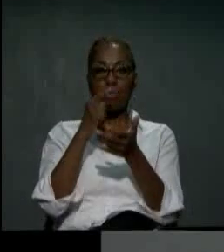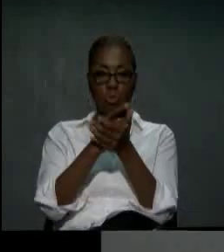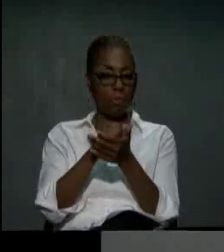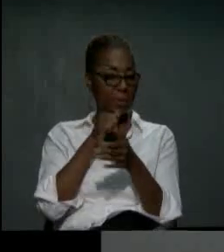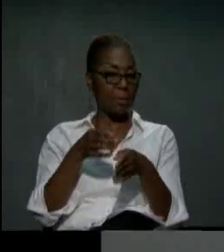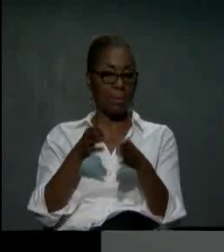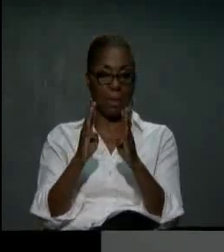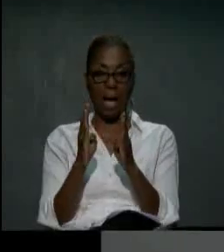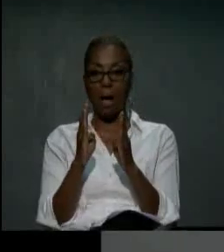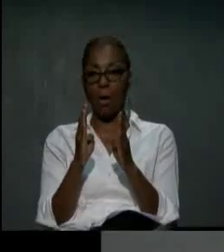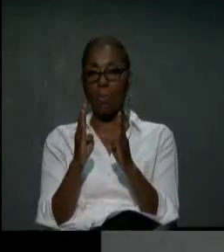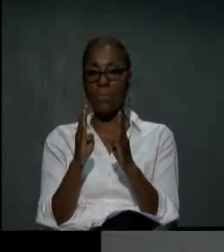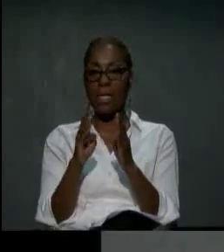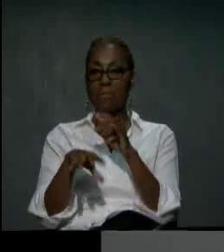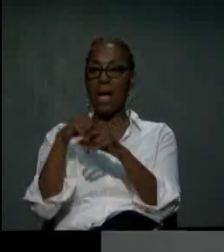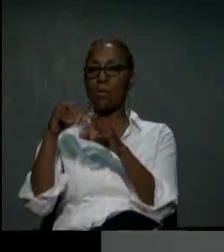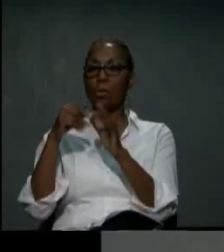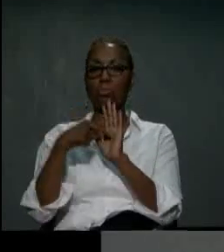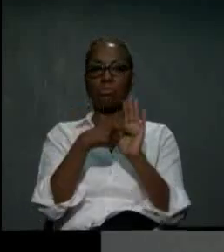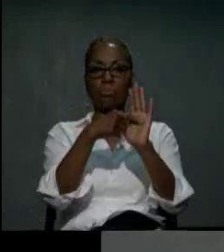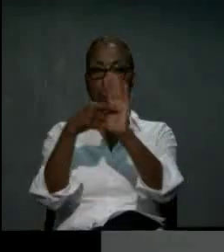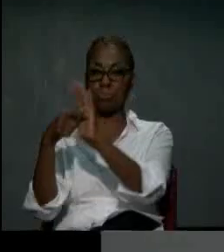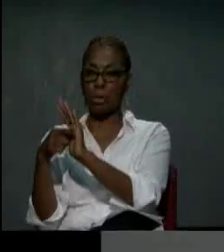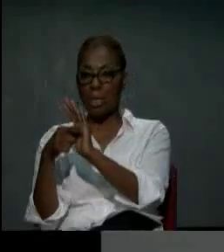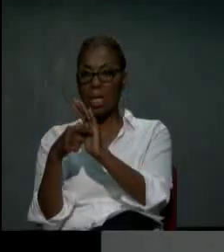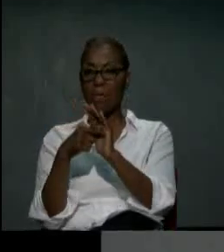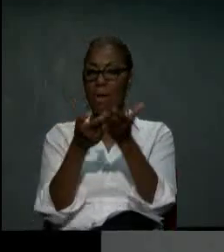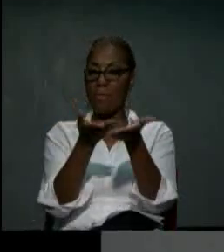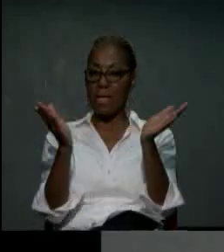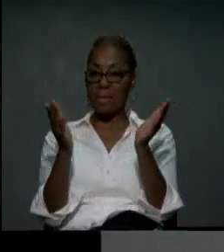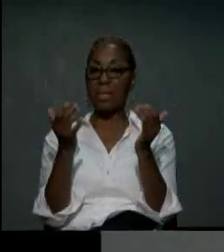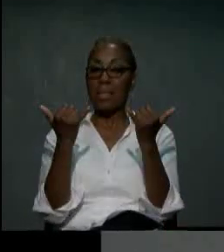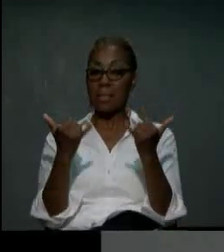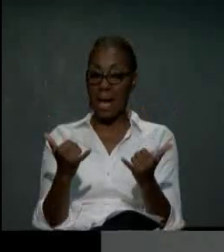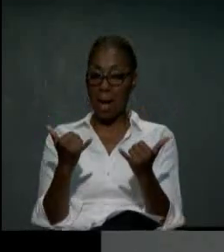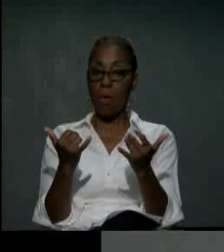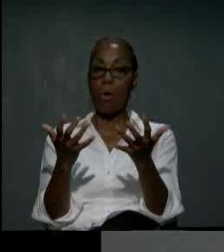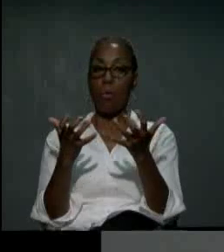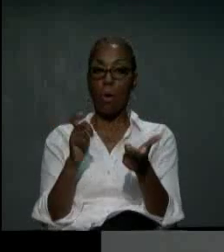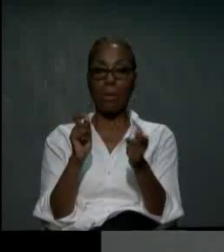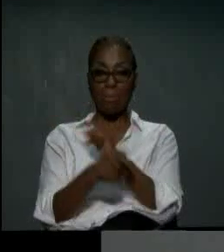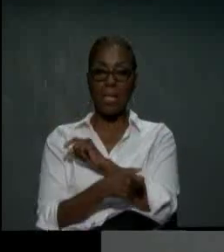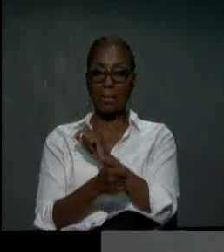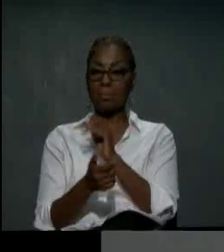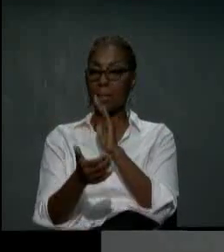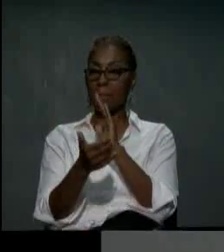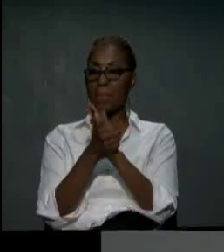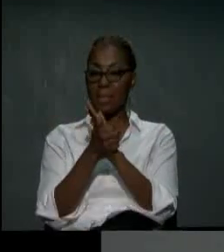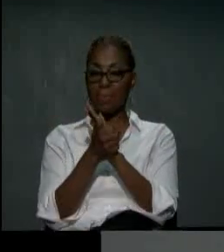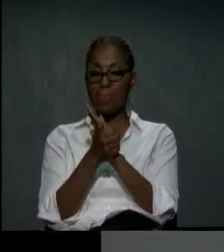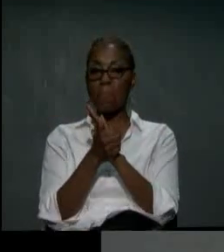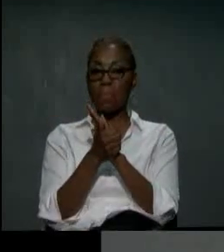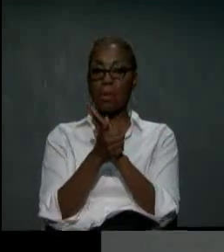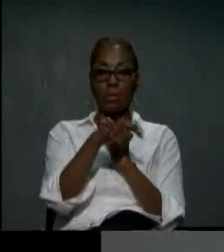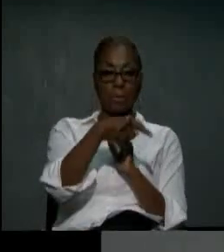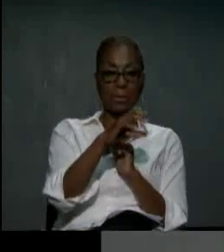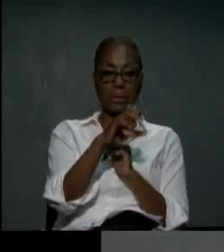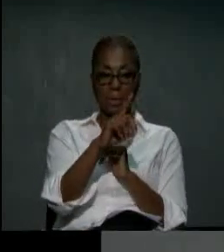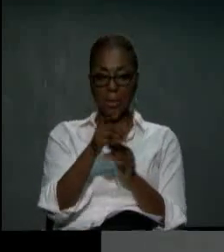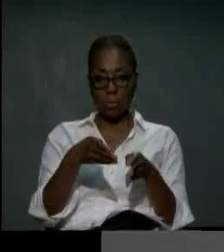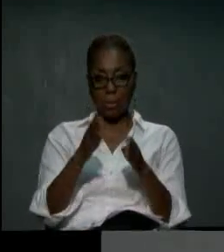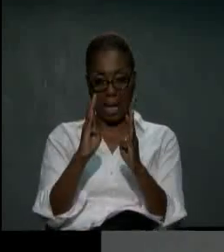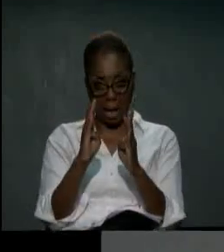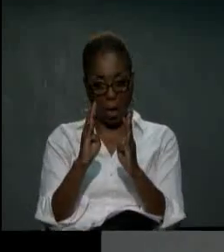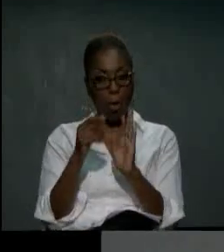not allow the outdoor display of merchandise. The applicant is now proposing to amend the previously approved PDC to allow